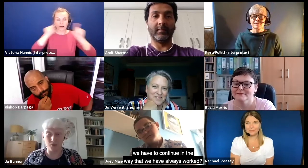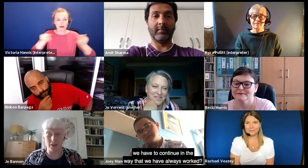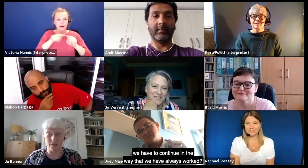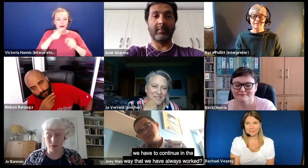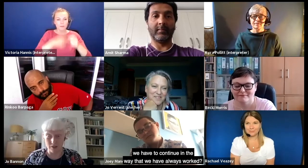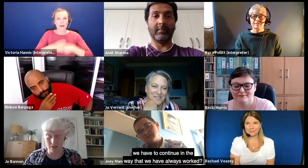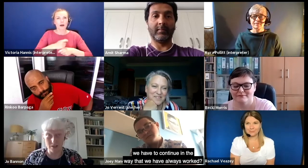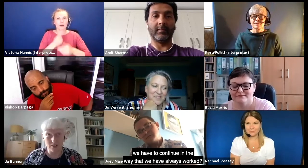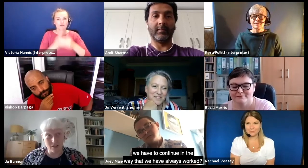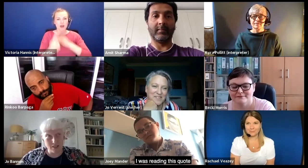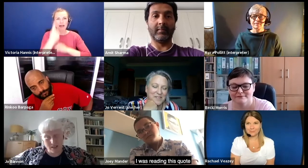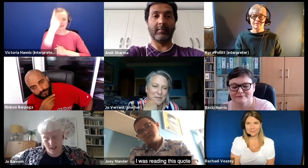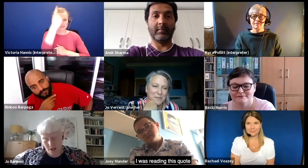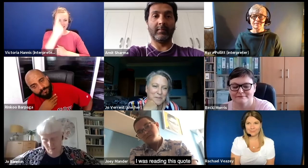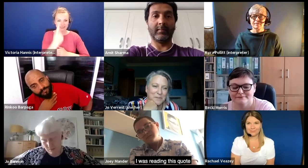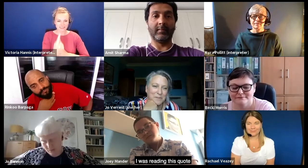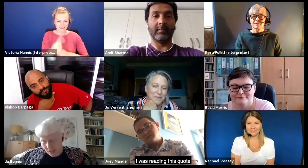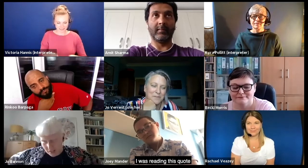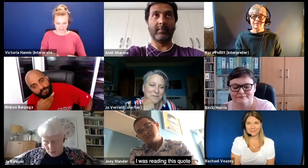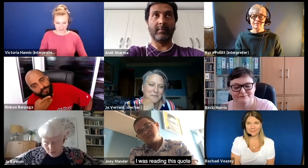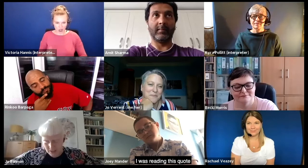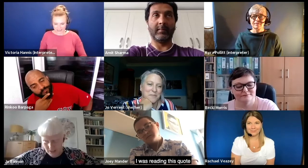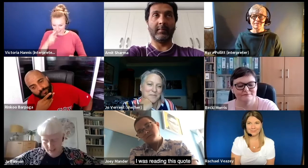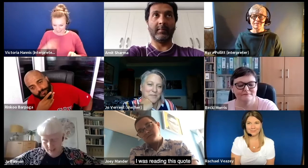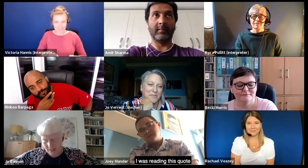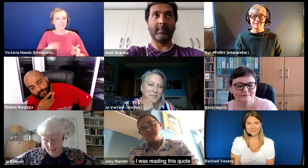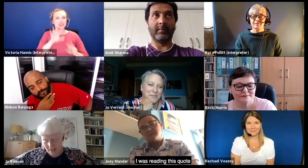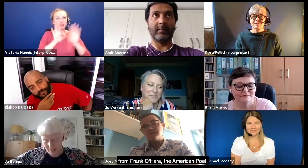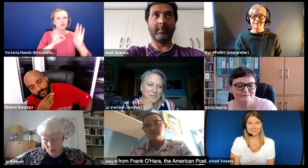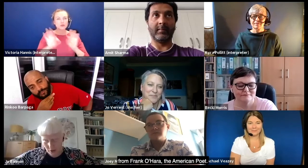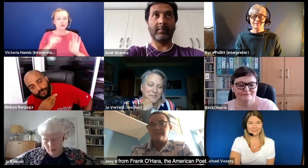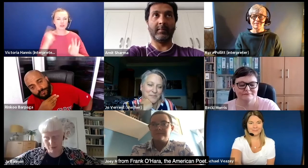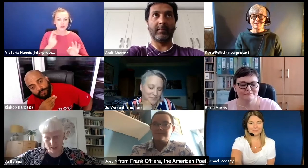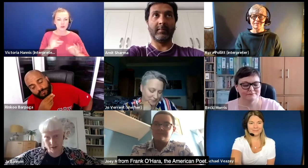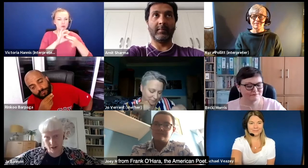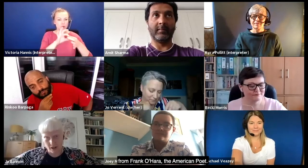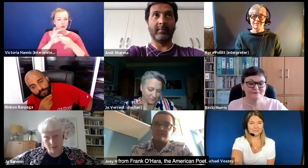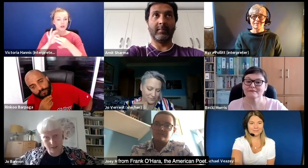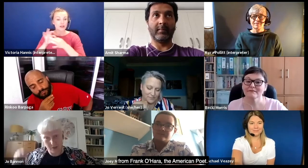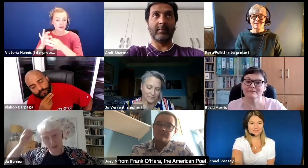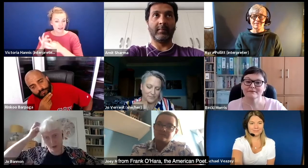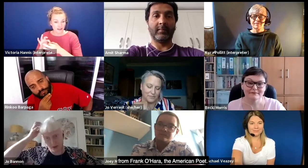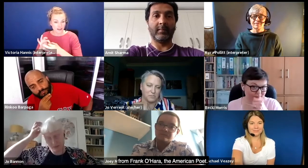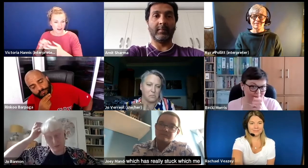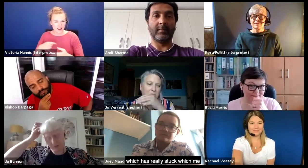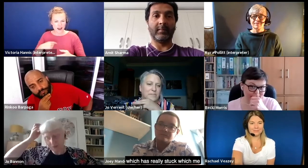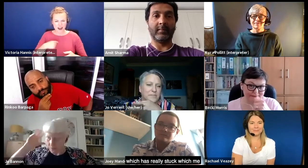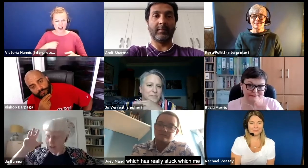we've always worked? And I was reading this quote from Frank O'Hara, the American